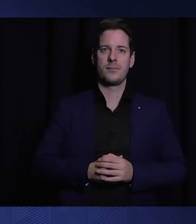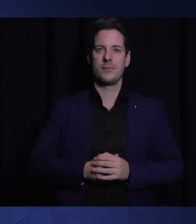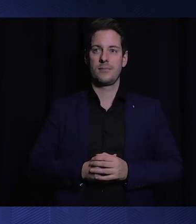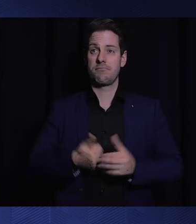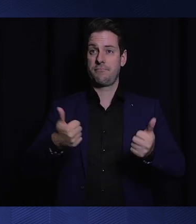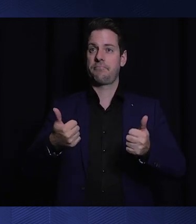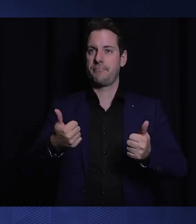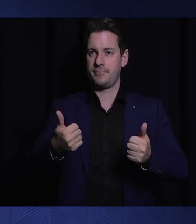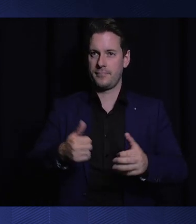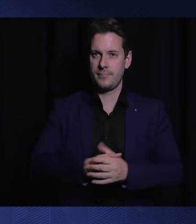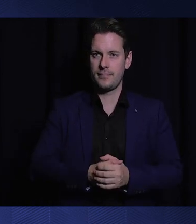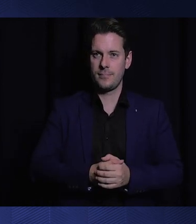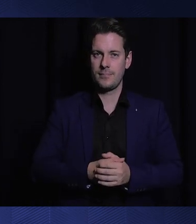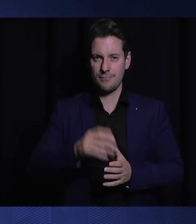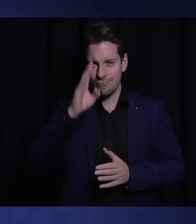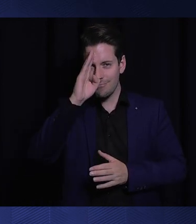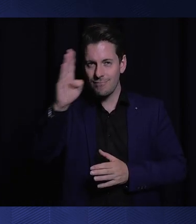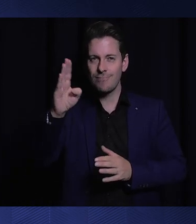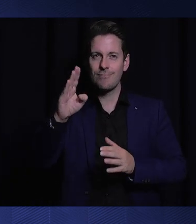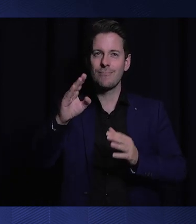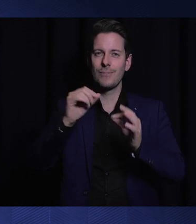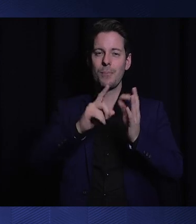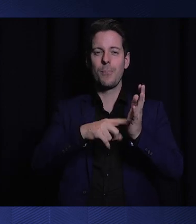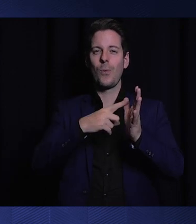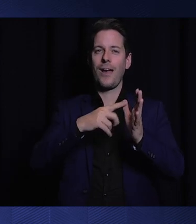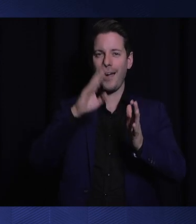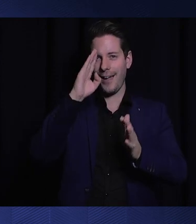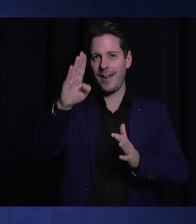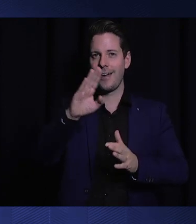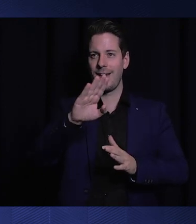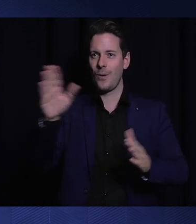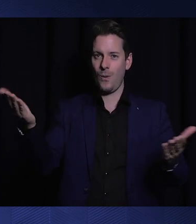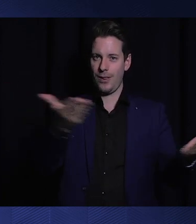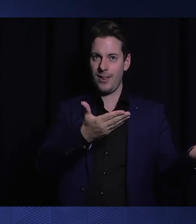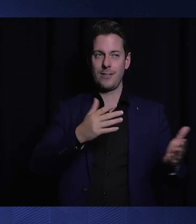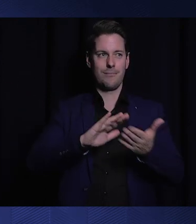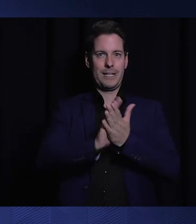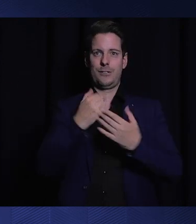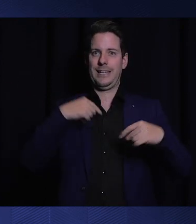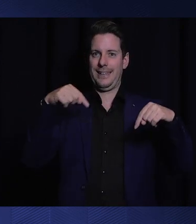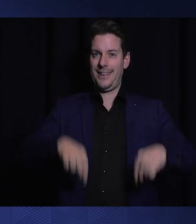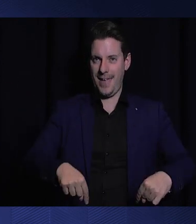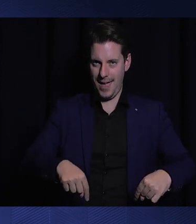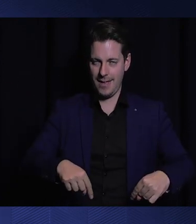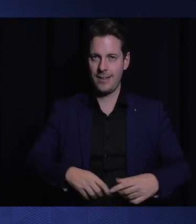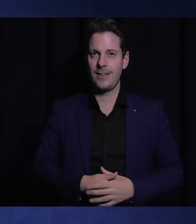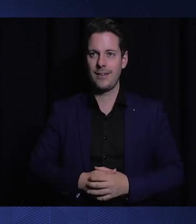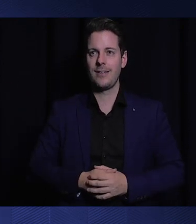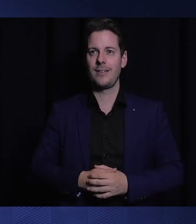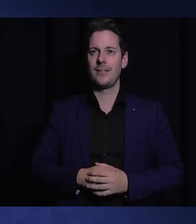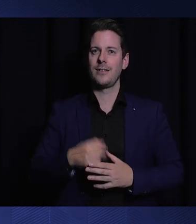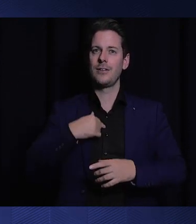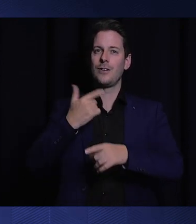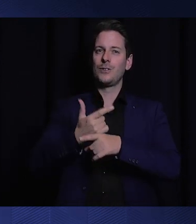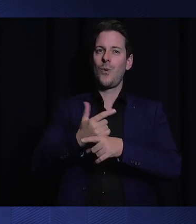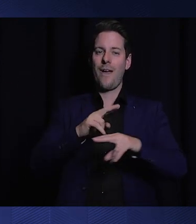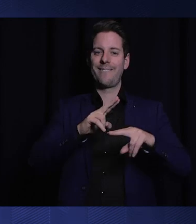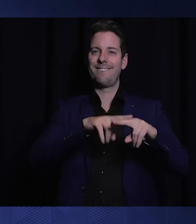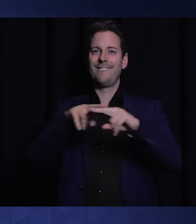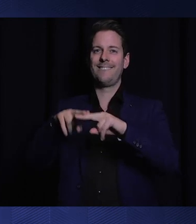Okay, Bula Vinaka, everyone. It's a pleasure to be here and also to talk about a Fijian story